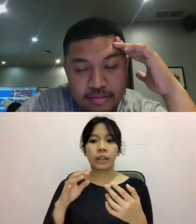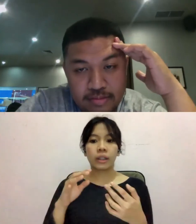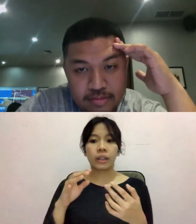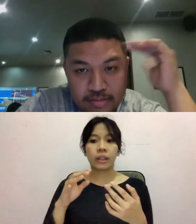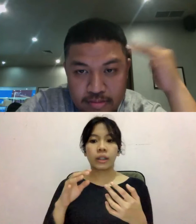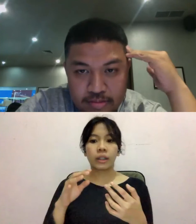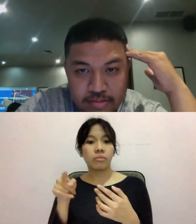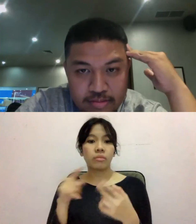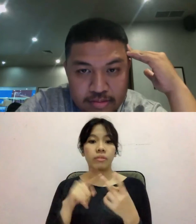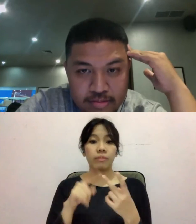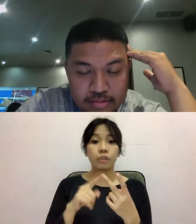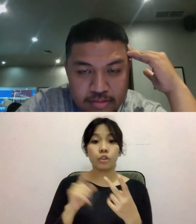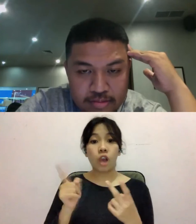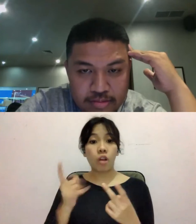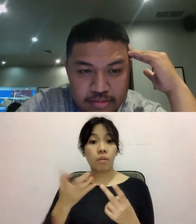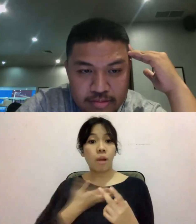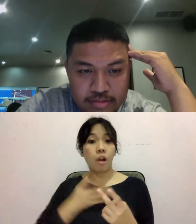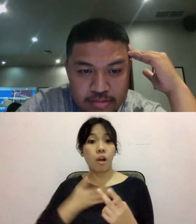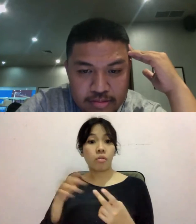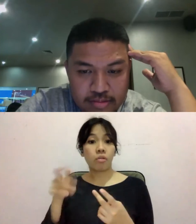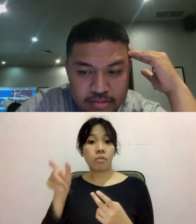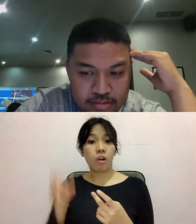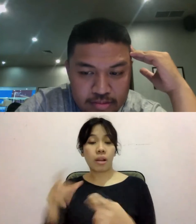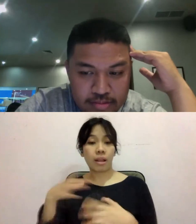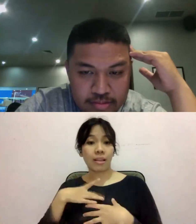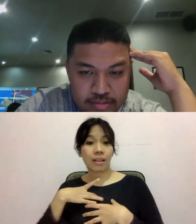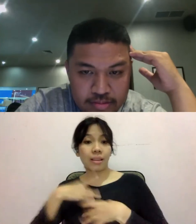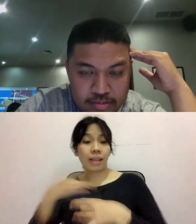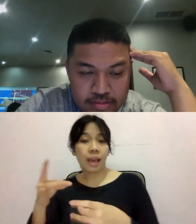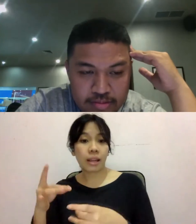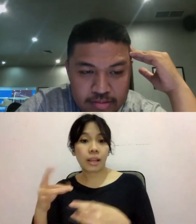attraction that was regulated by dopamine,